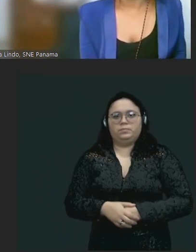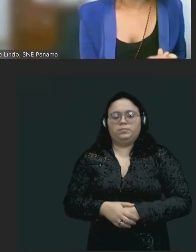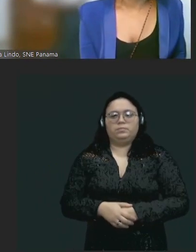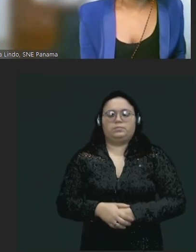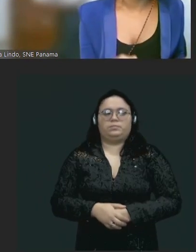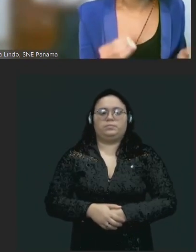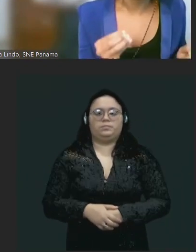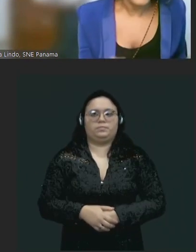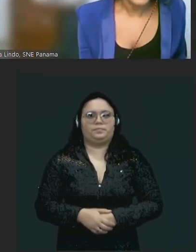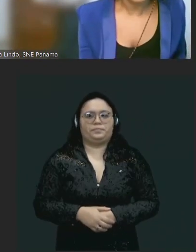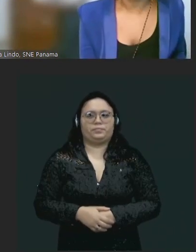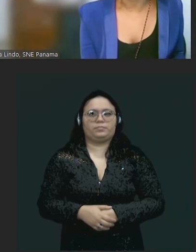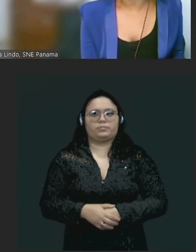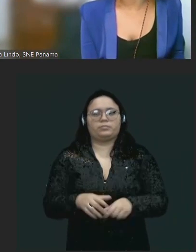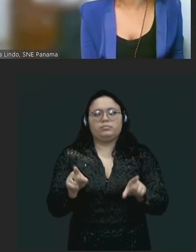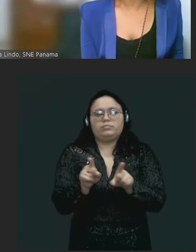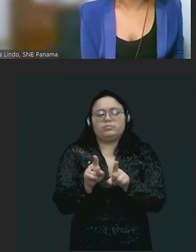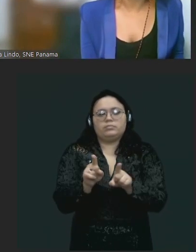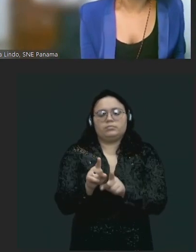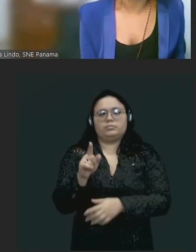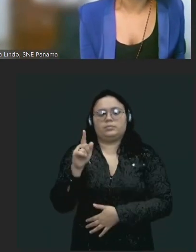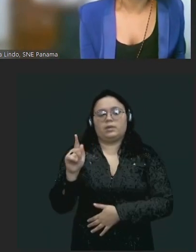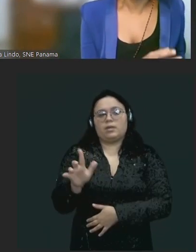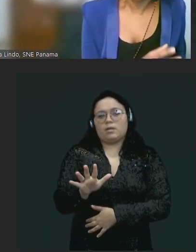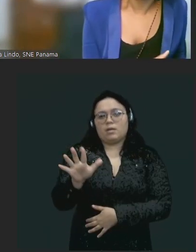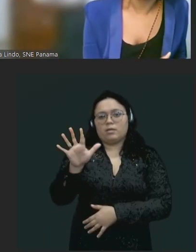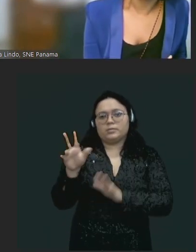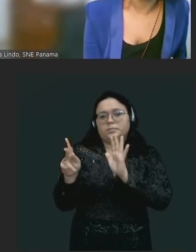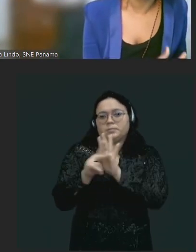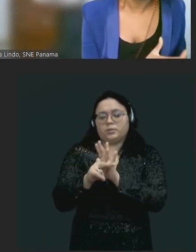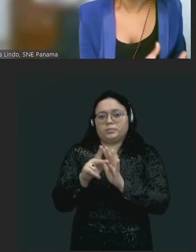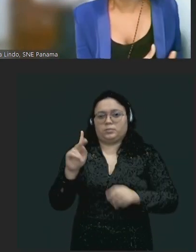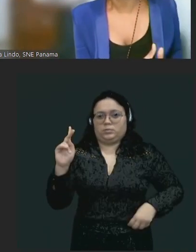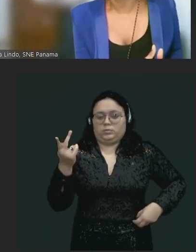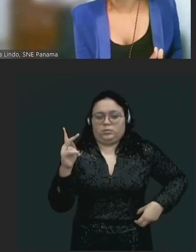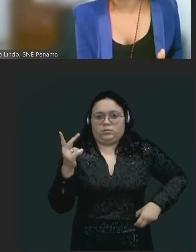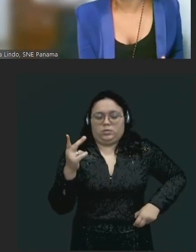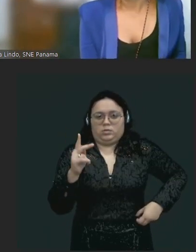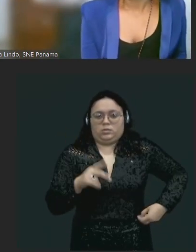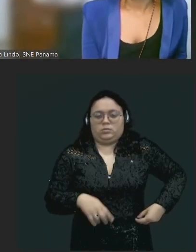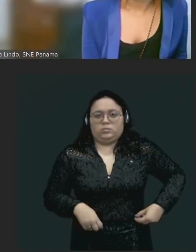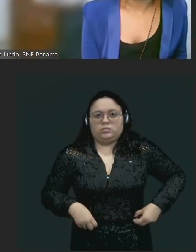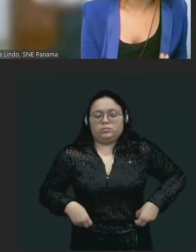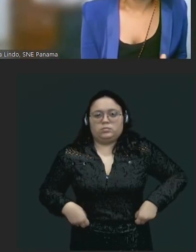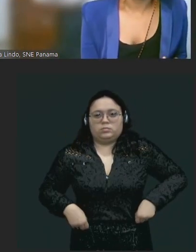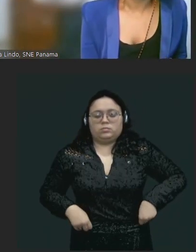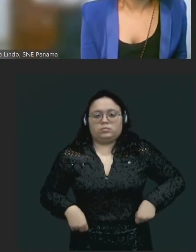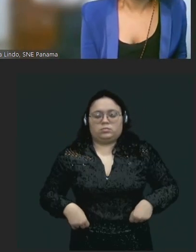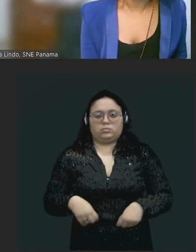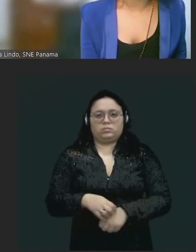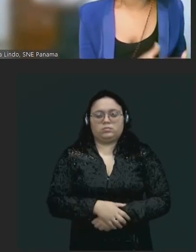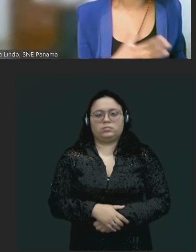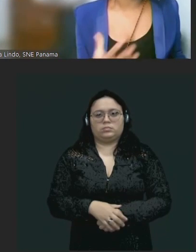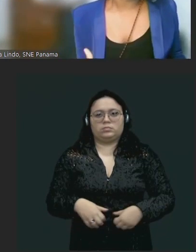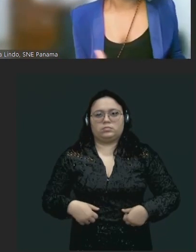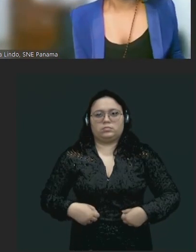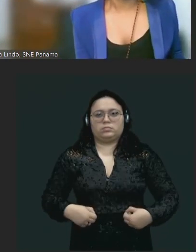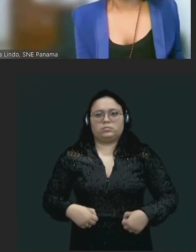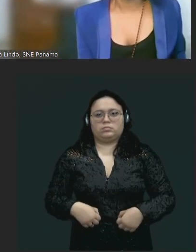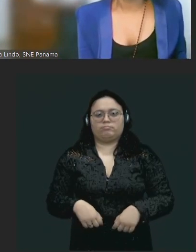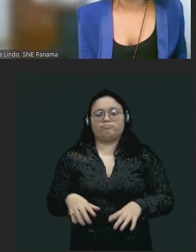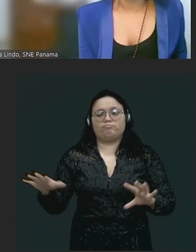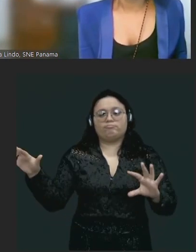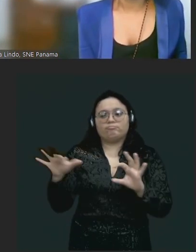virtual hydrogen pipeline to have the first mix of energy carriers from the America and from Panama